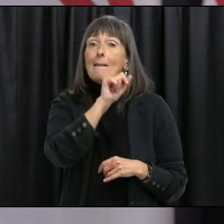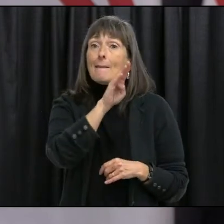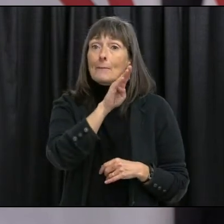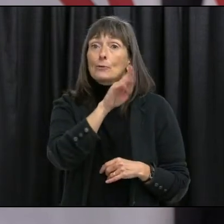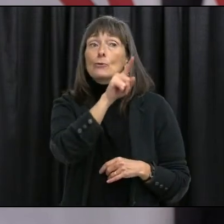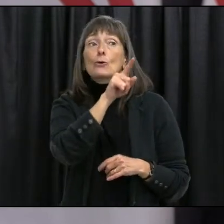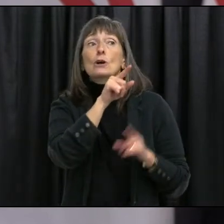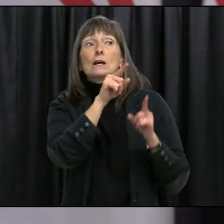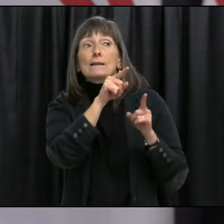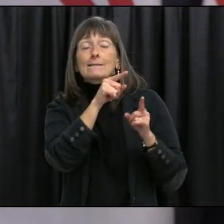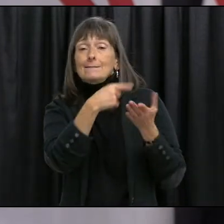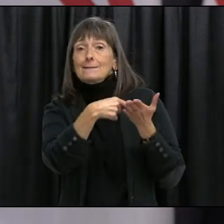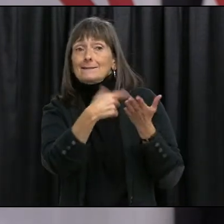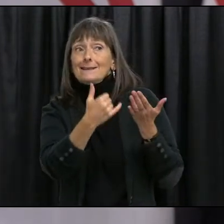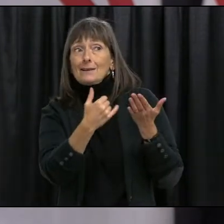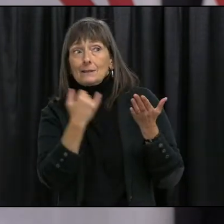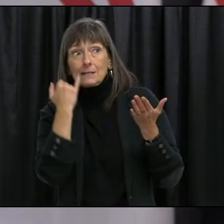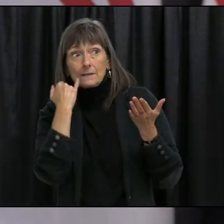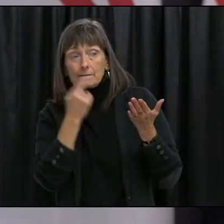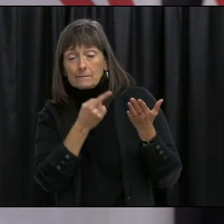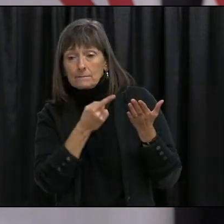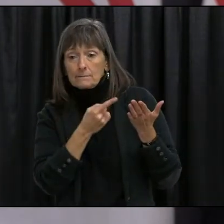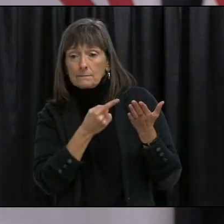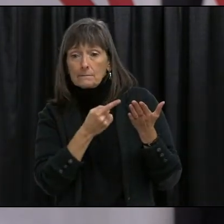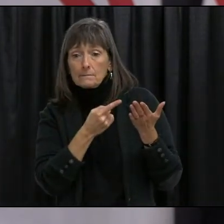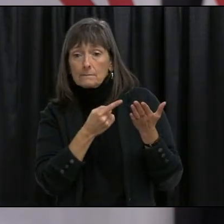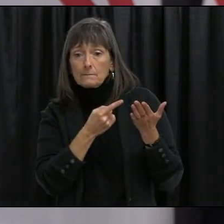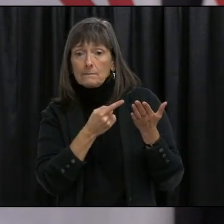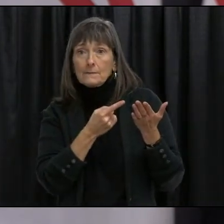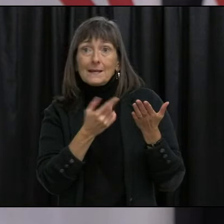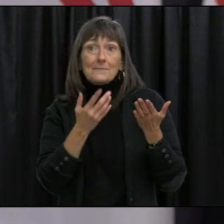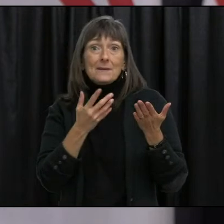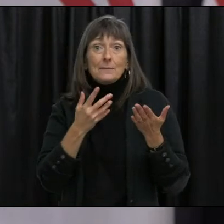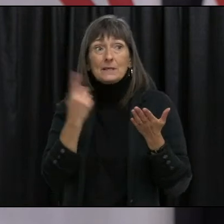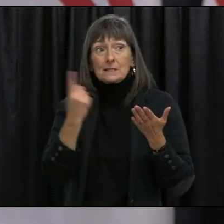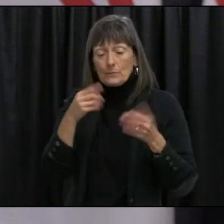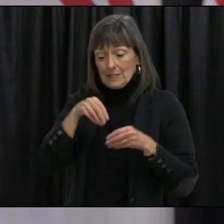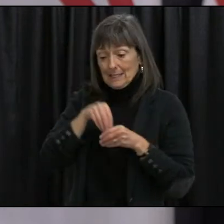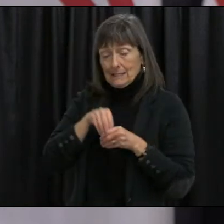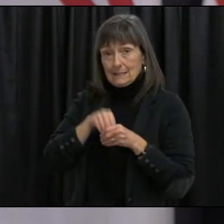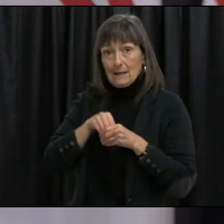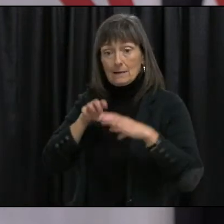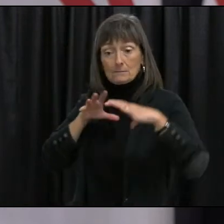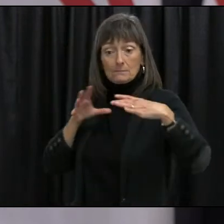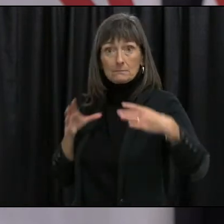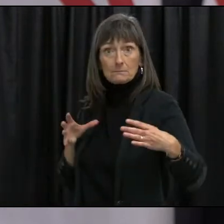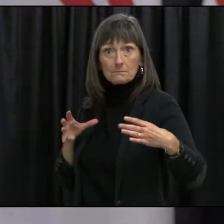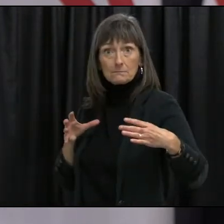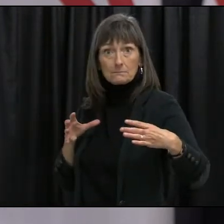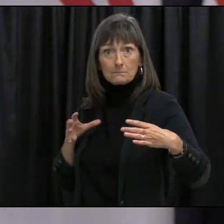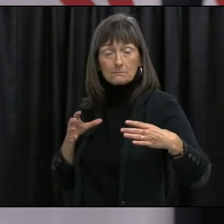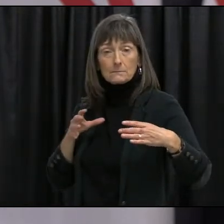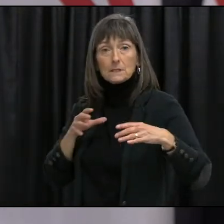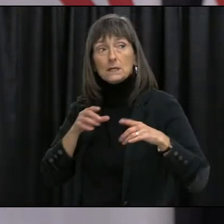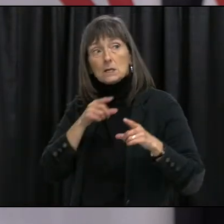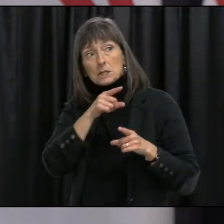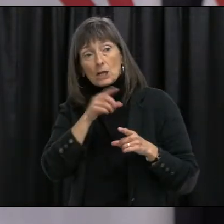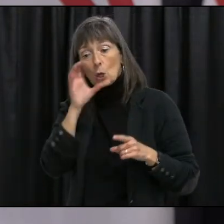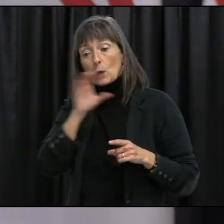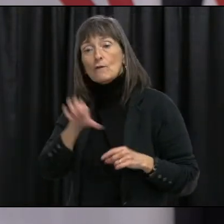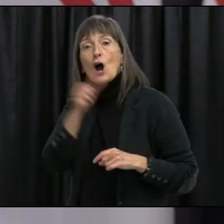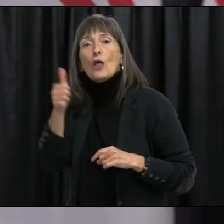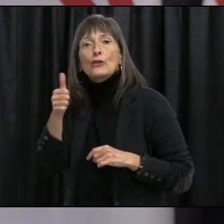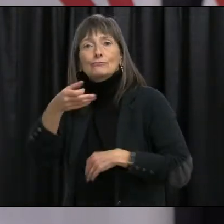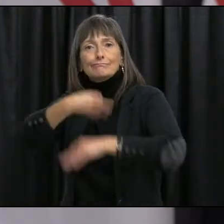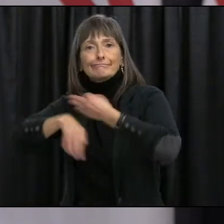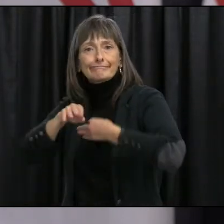whether or not they can identify someone from within the bubble or within the province who could provide that